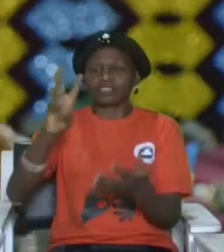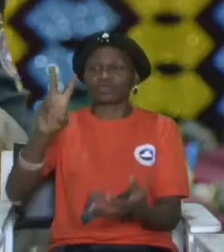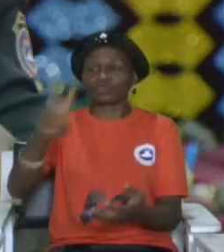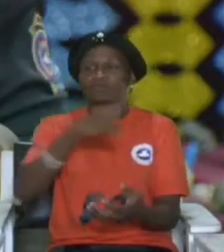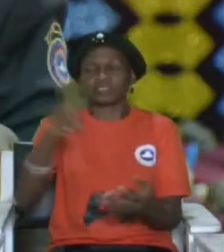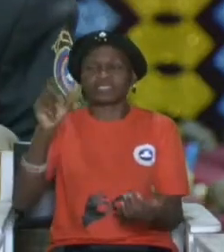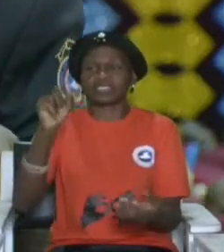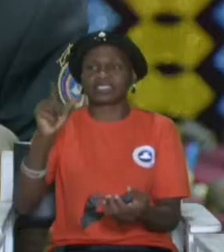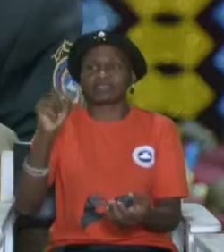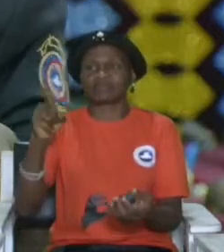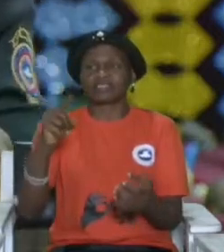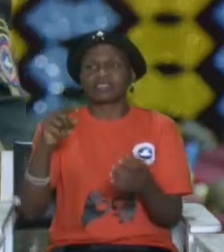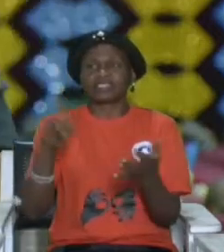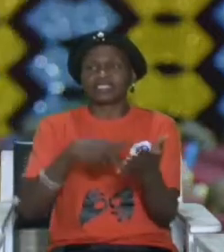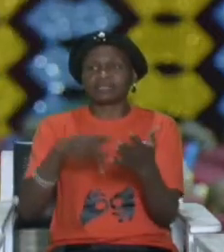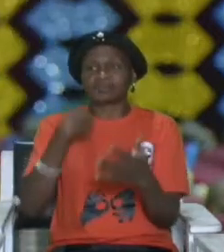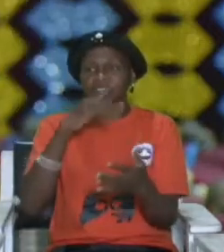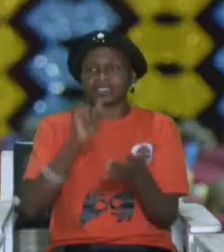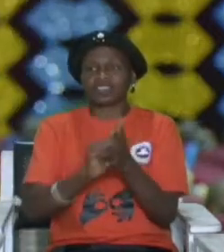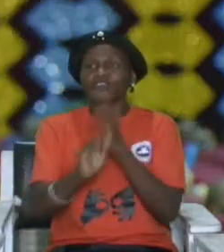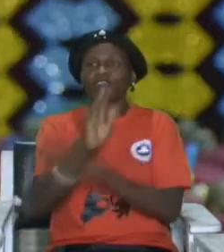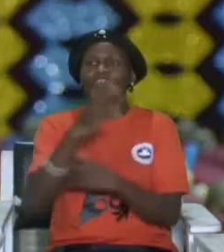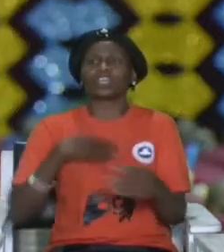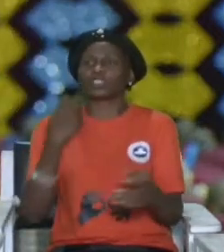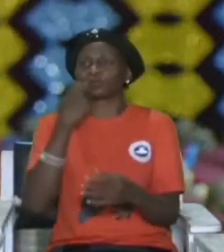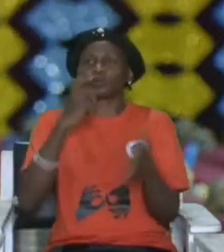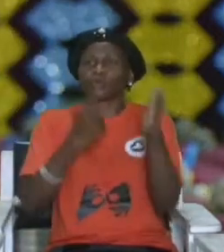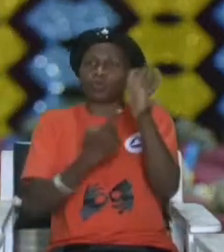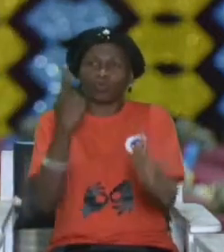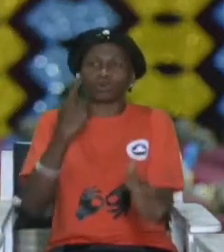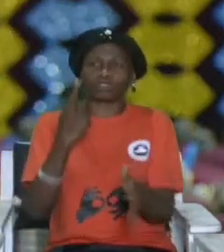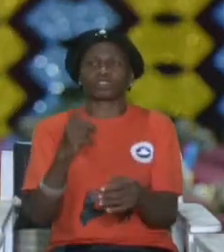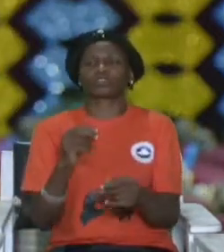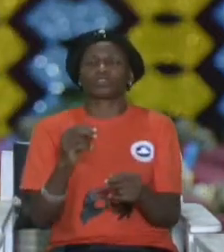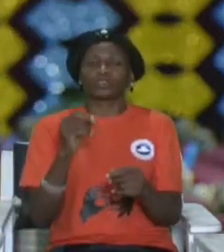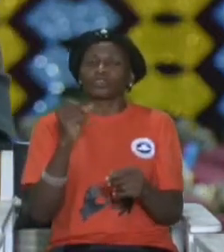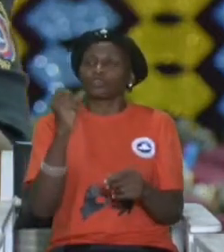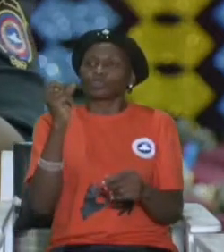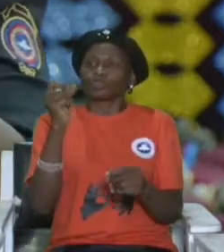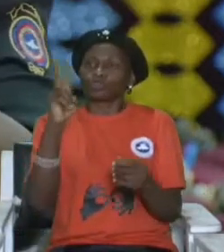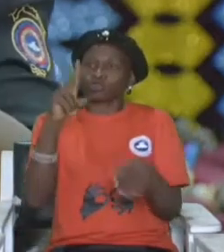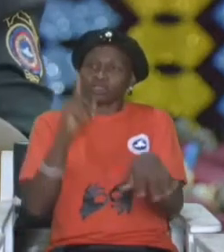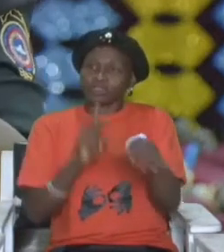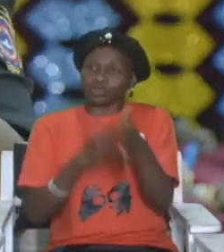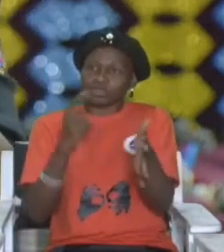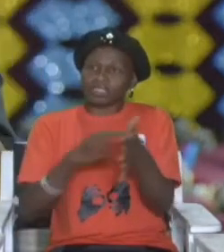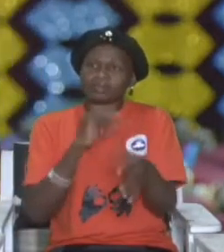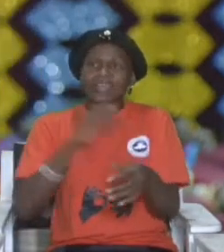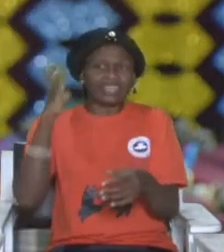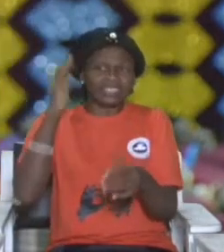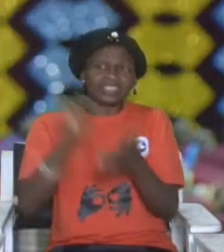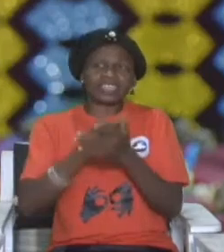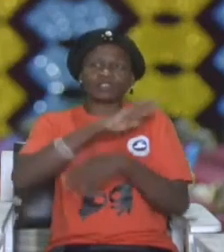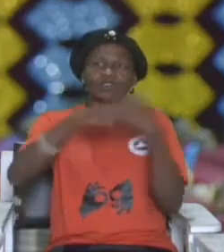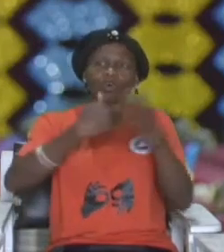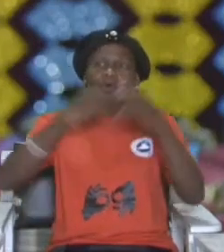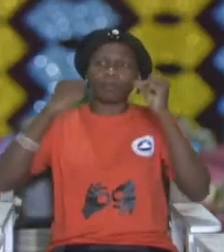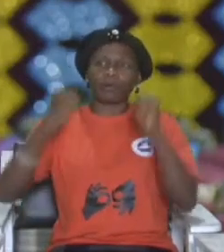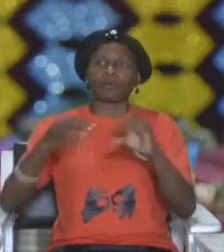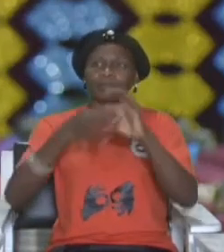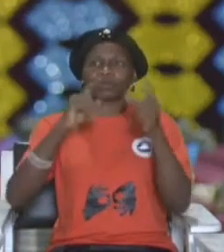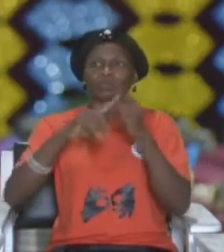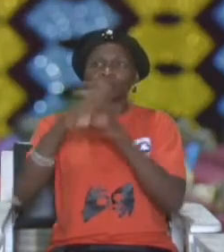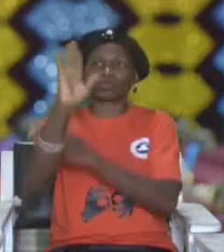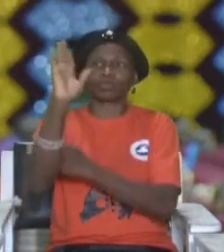Psalm 62 verse 11, the psalmist said, "God has spoken once, twice have I heard this, that all powers belongs to God." Just